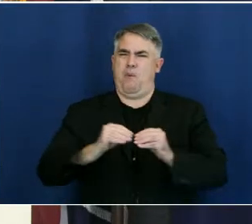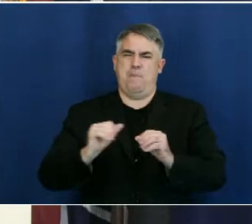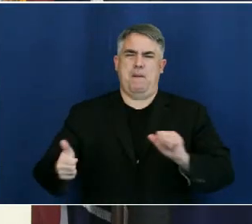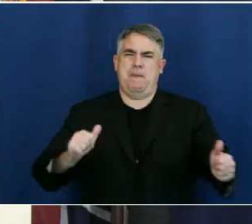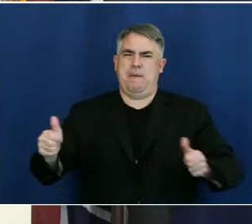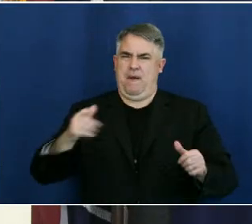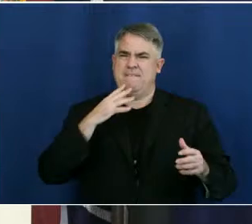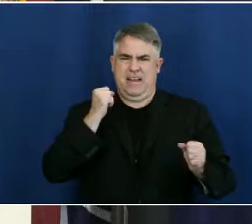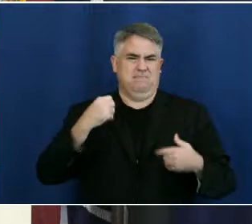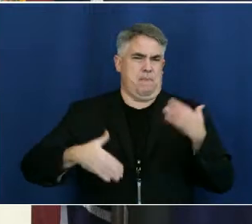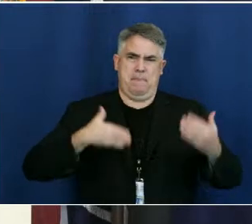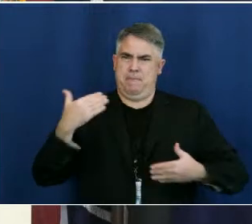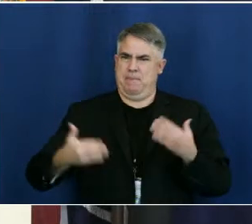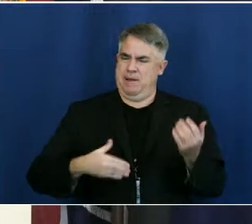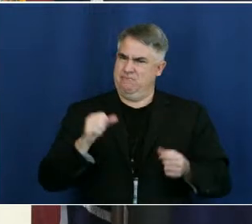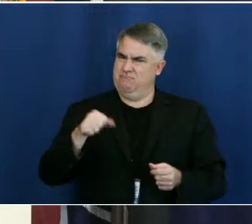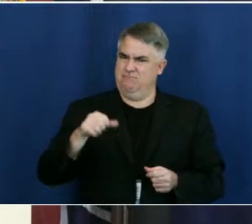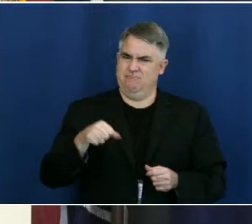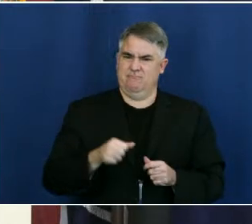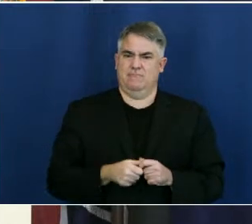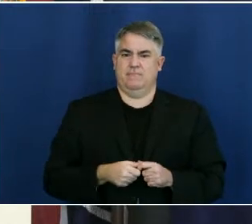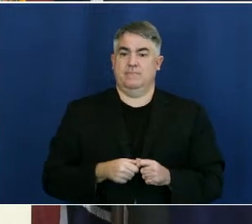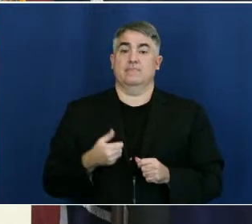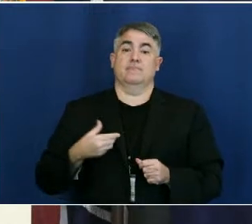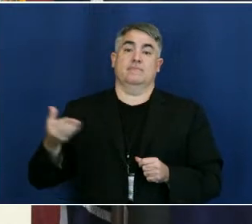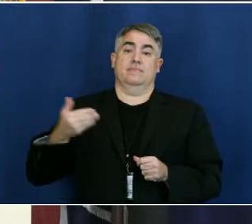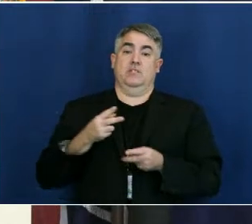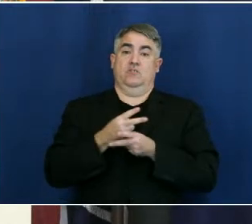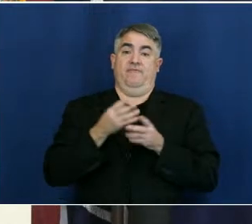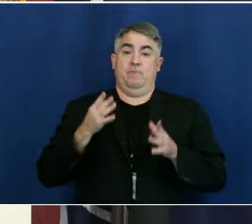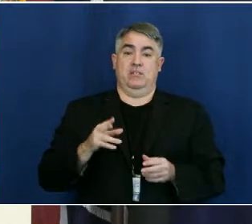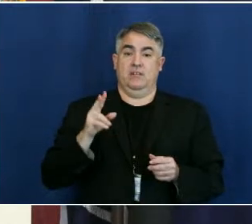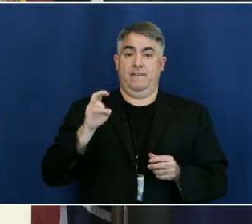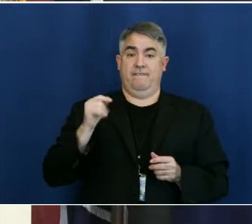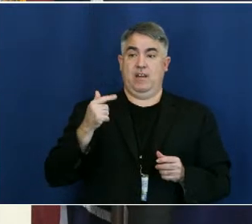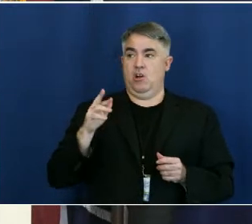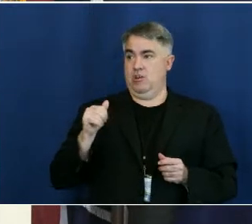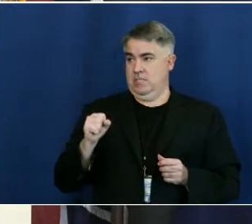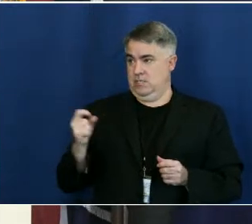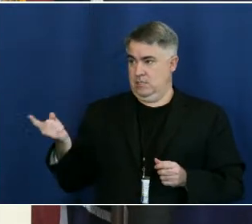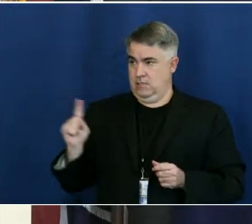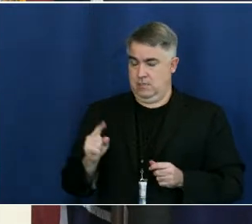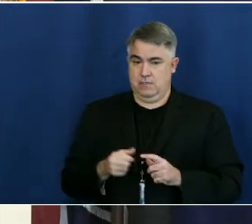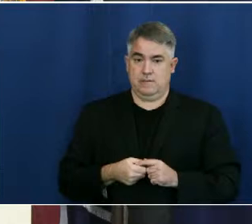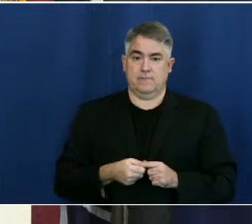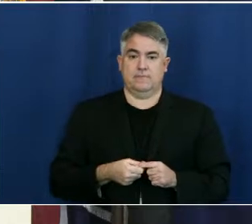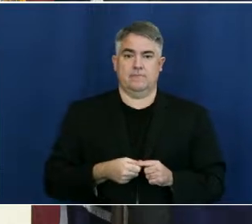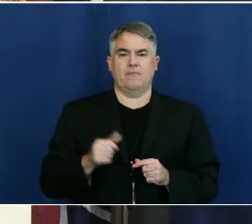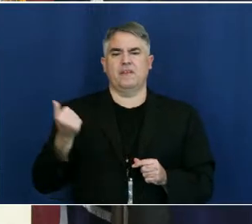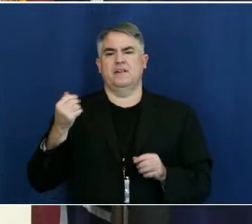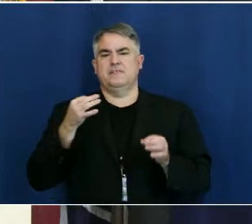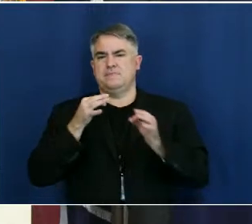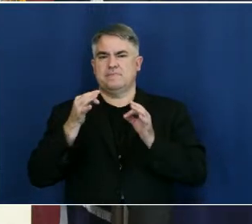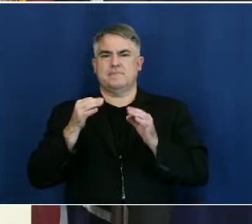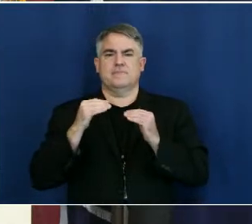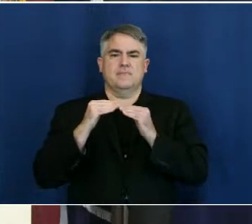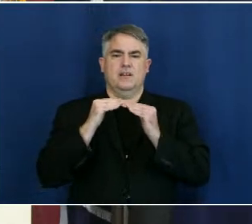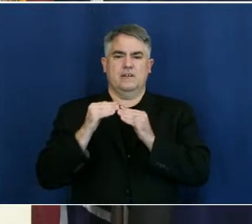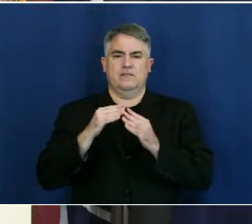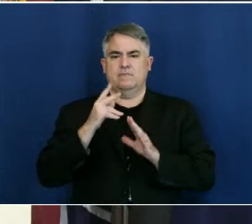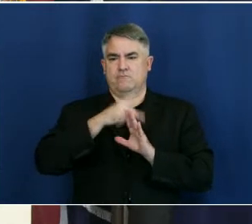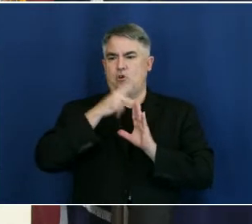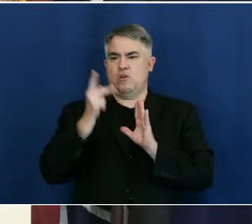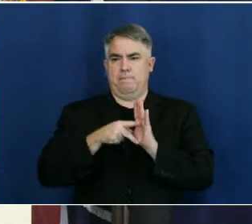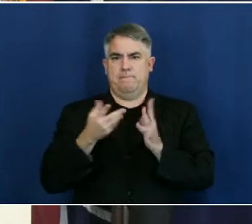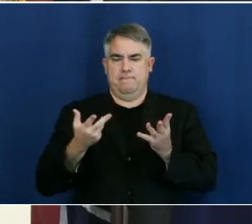With that, I'm going to turn it over to Supervisor Nora Vargas for her update and including a walkthrough of some of the equity programs we're putting in place to